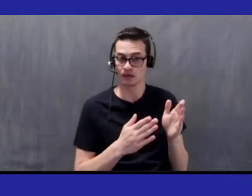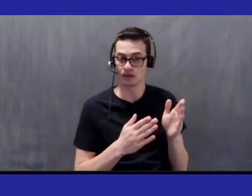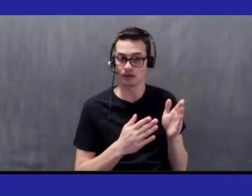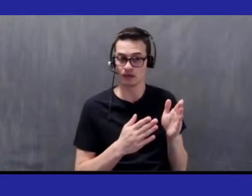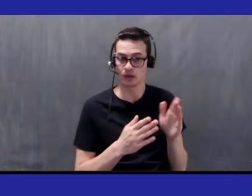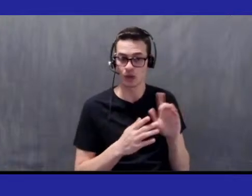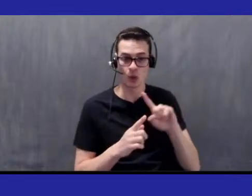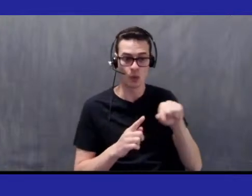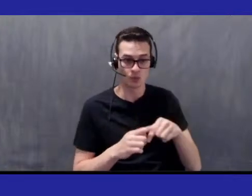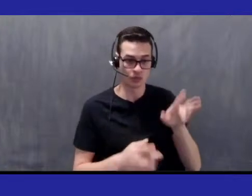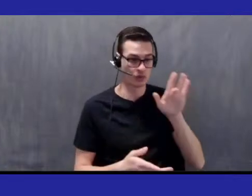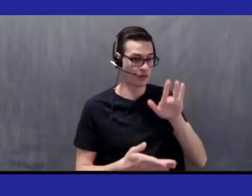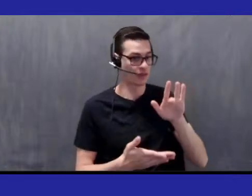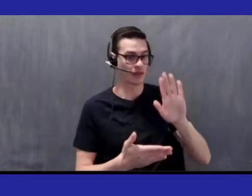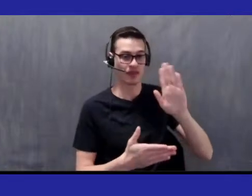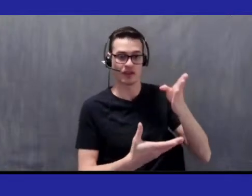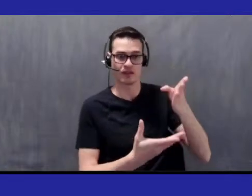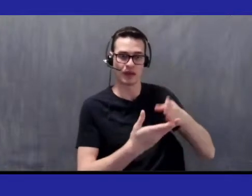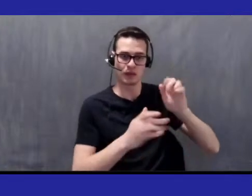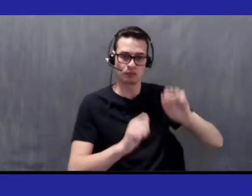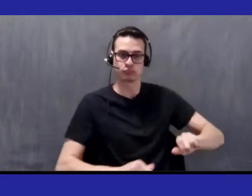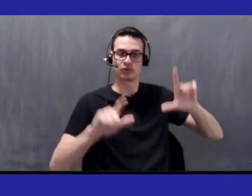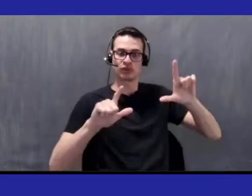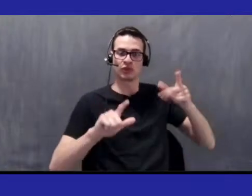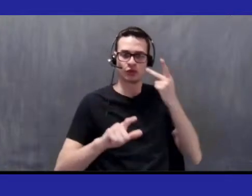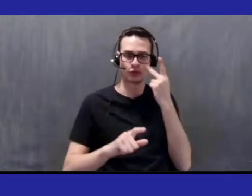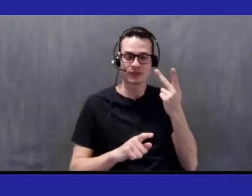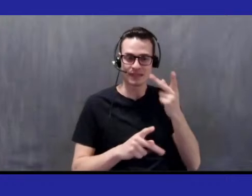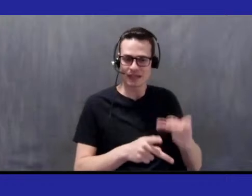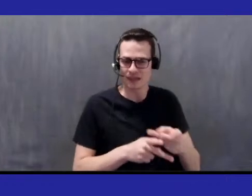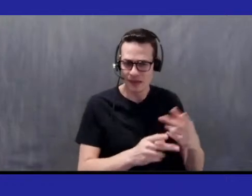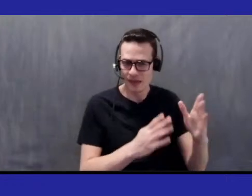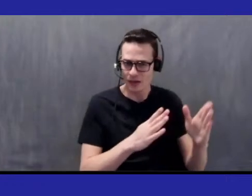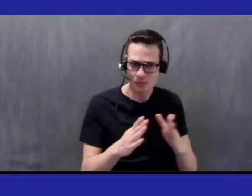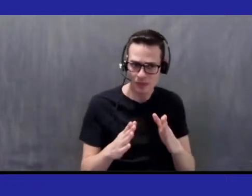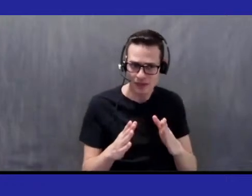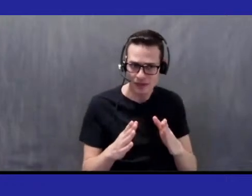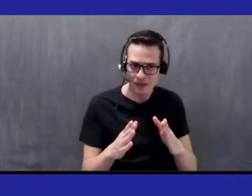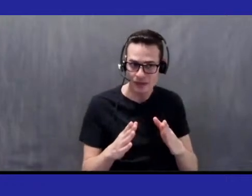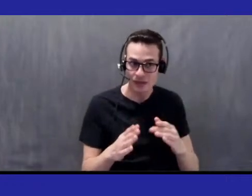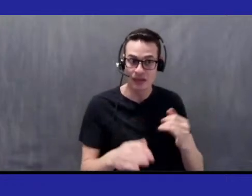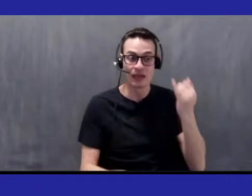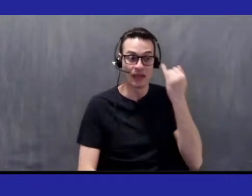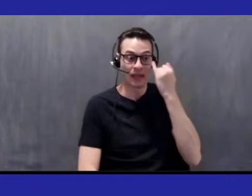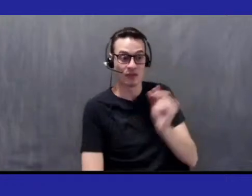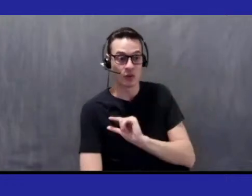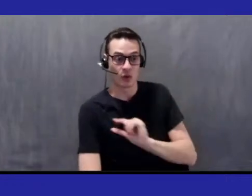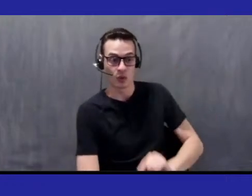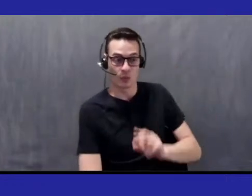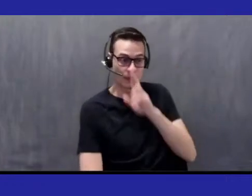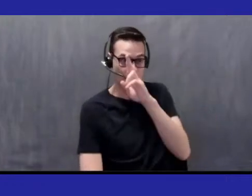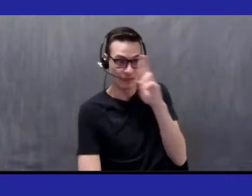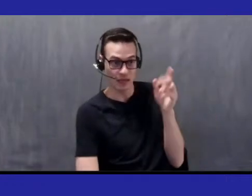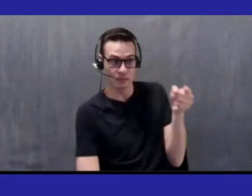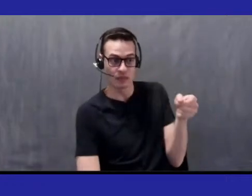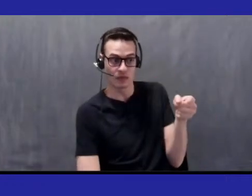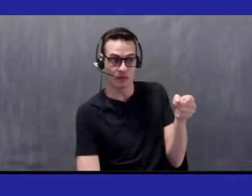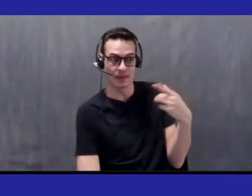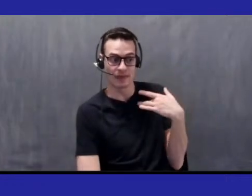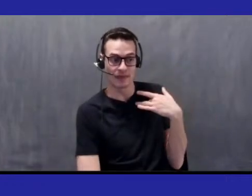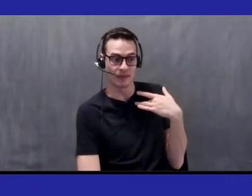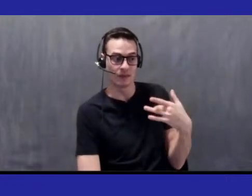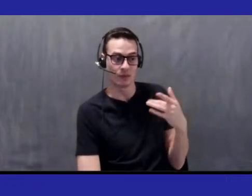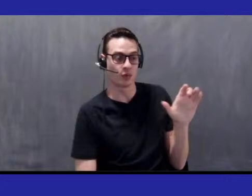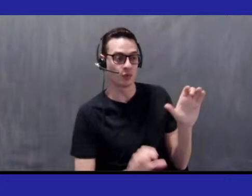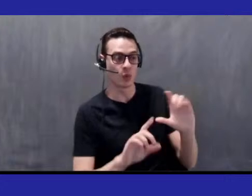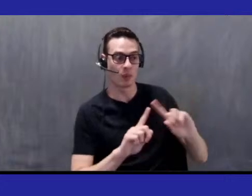open their chart. So if they do show up, if they're known to Queens Hospital, but because of what they were doing that day, they had a